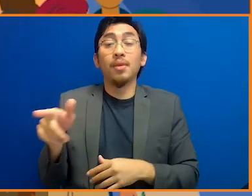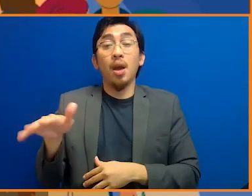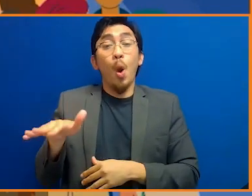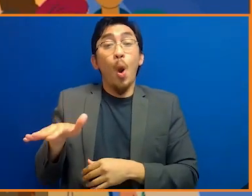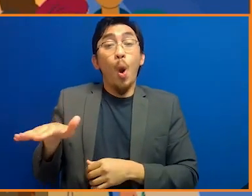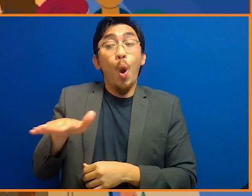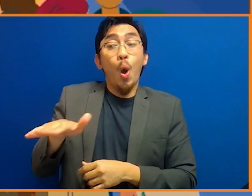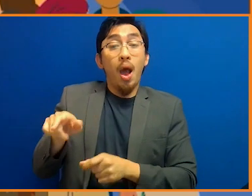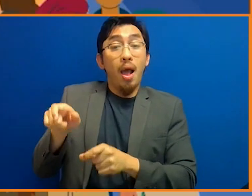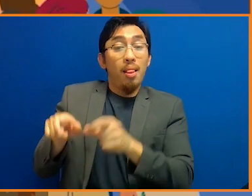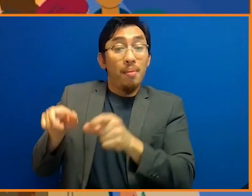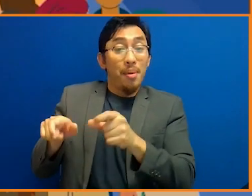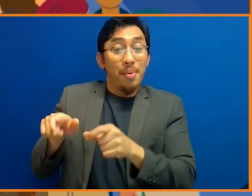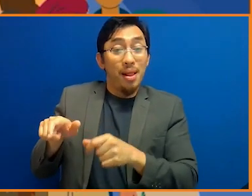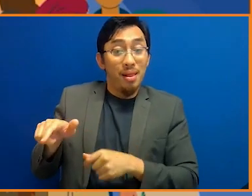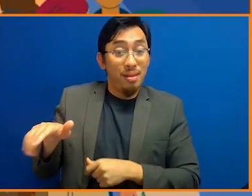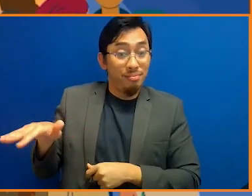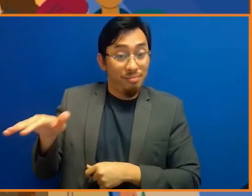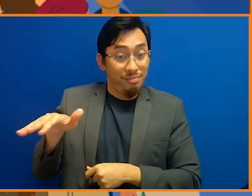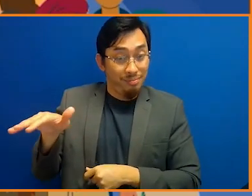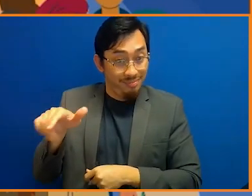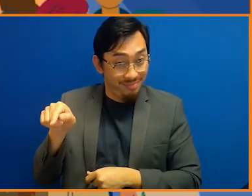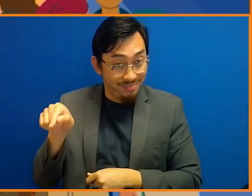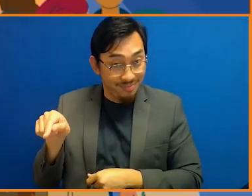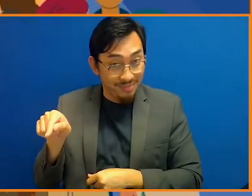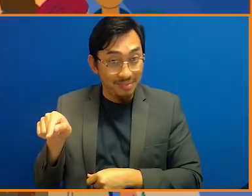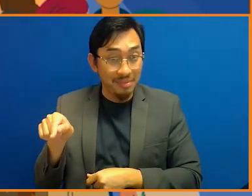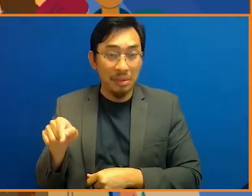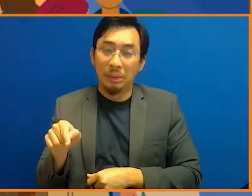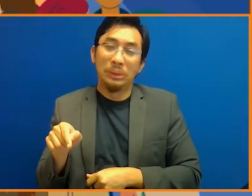getting higher, so the local people they